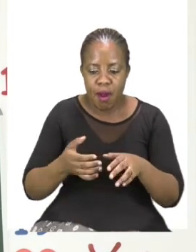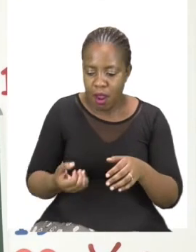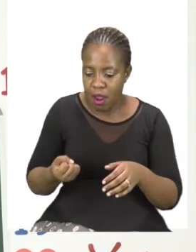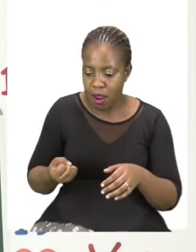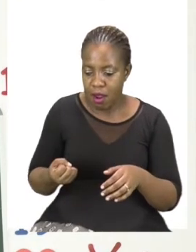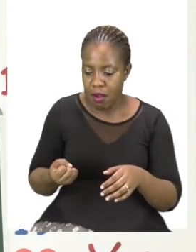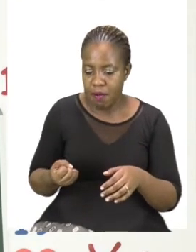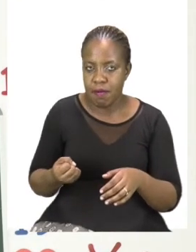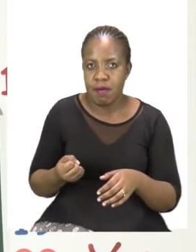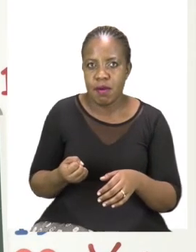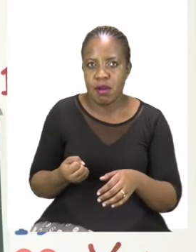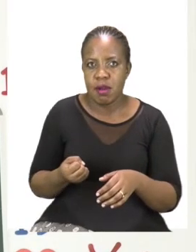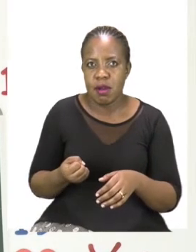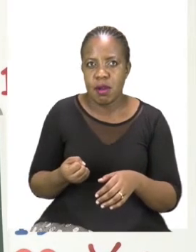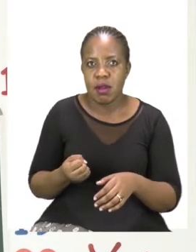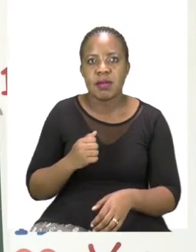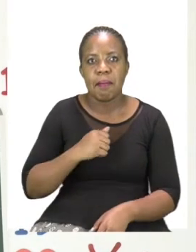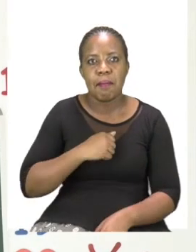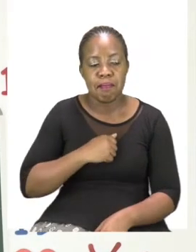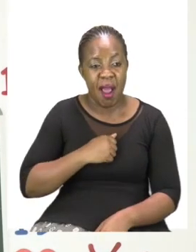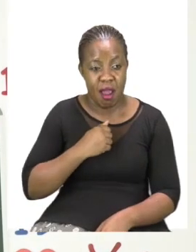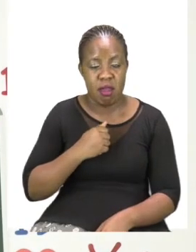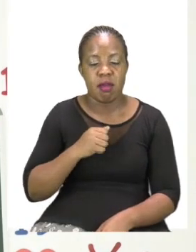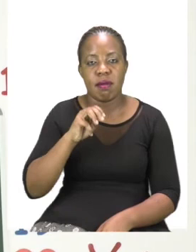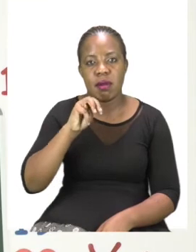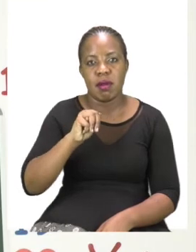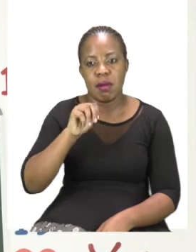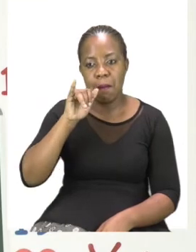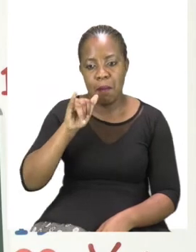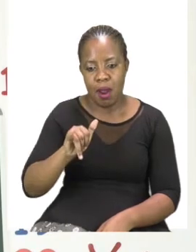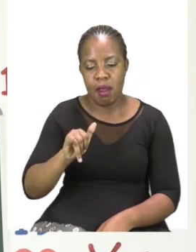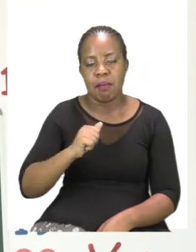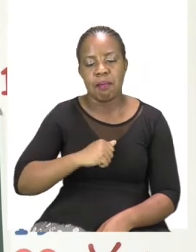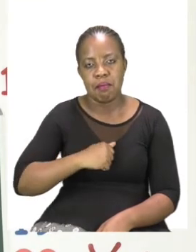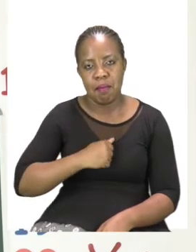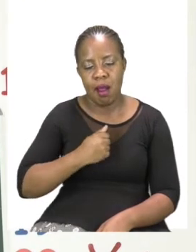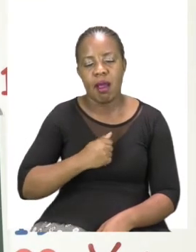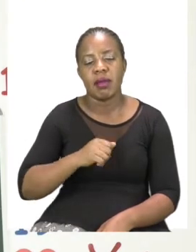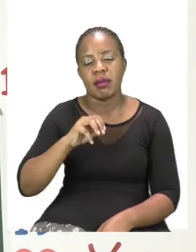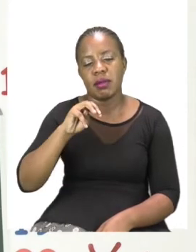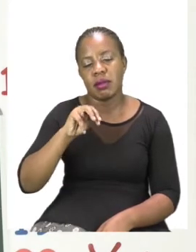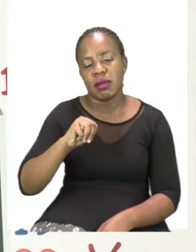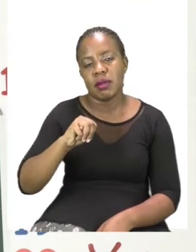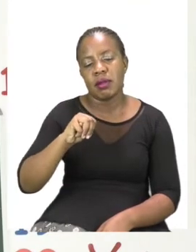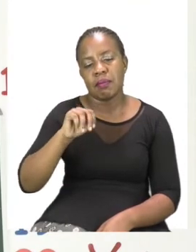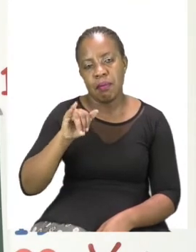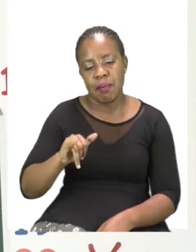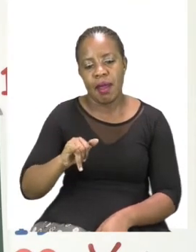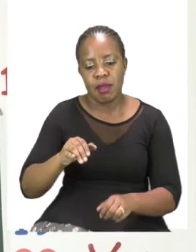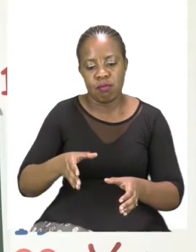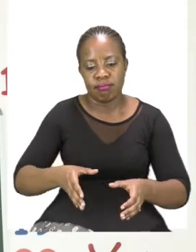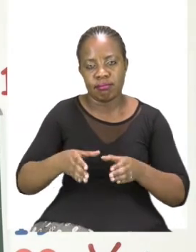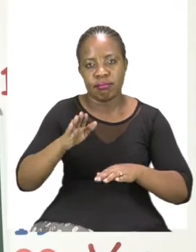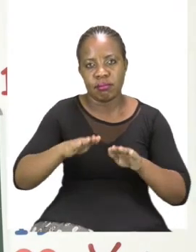say my drum. And then if we are talking